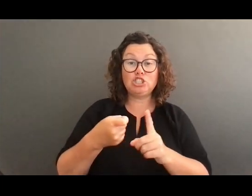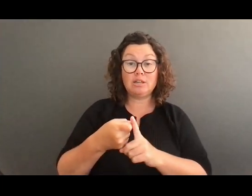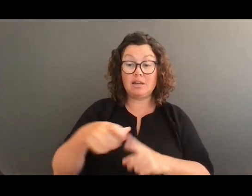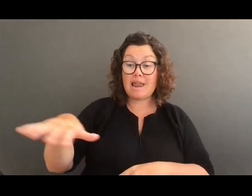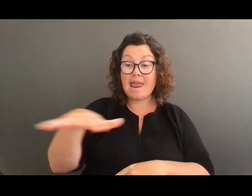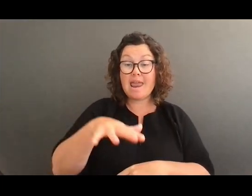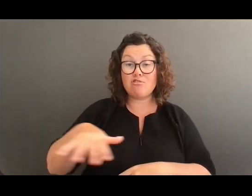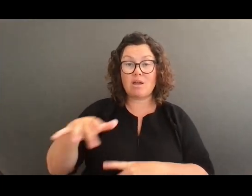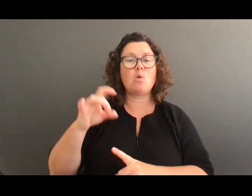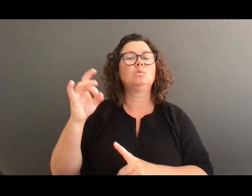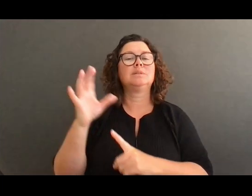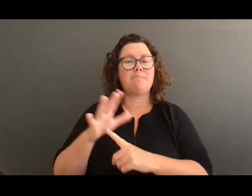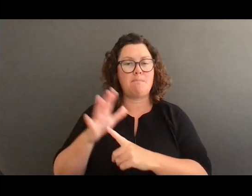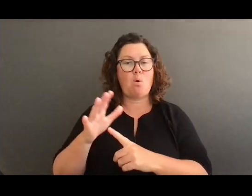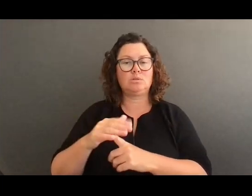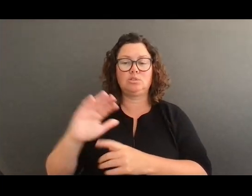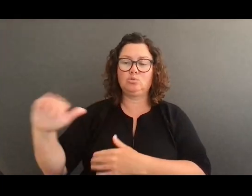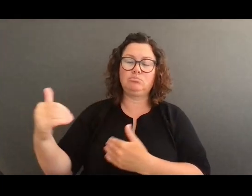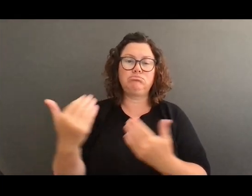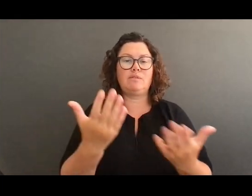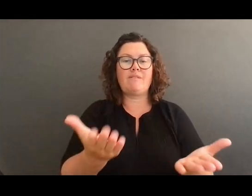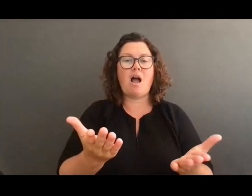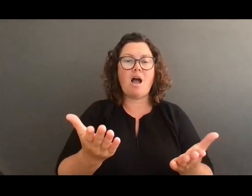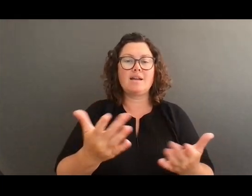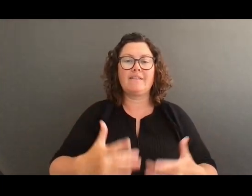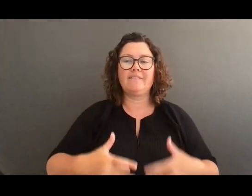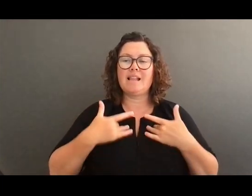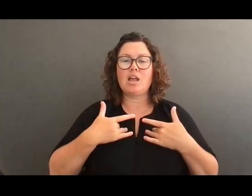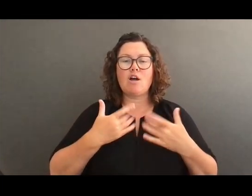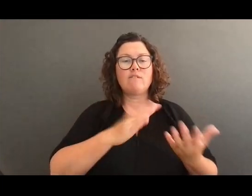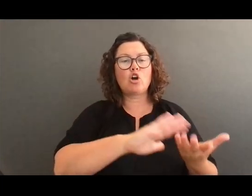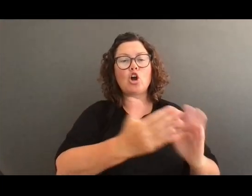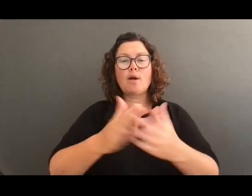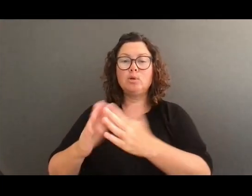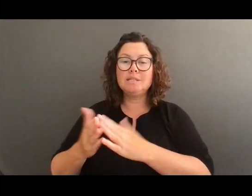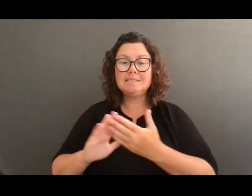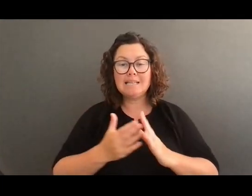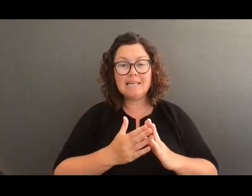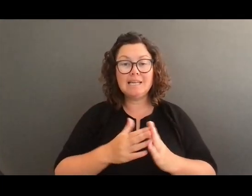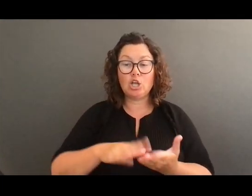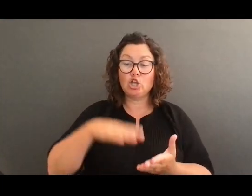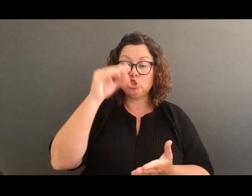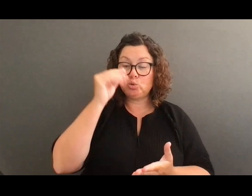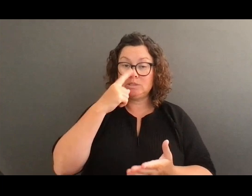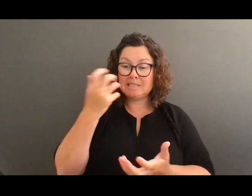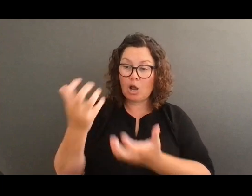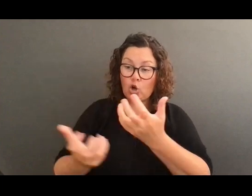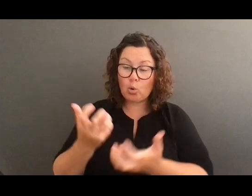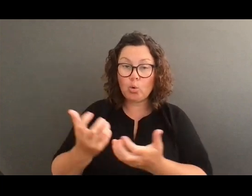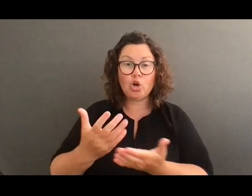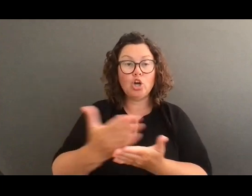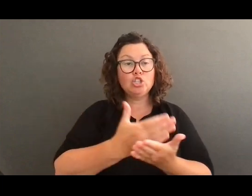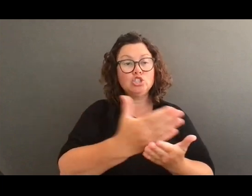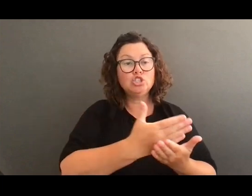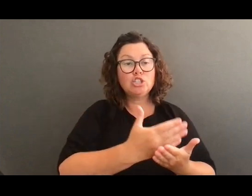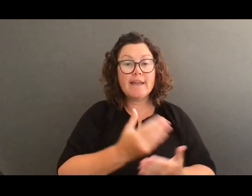a sense of belonging and community for the gallery. Students will use the space to cook and share food. They noted the kitchen,